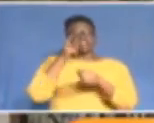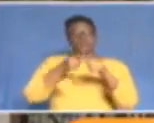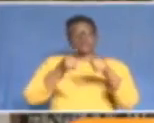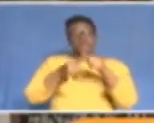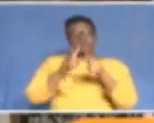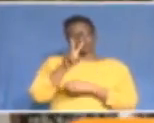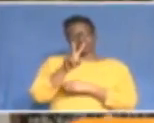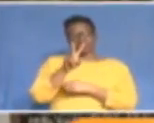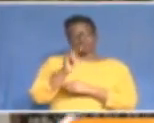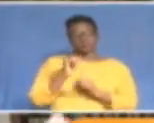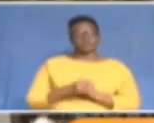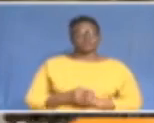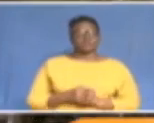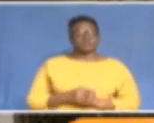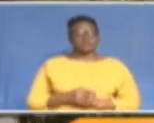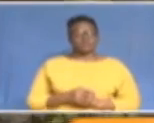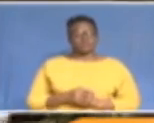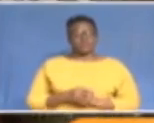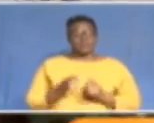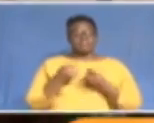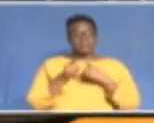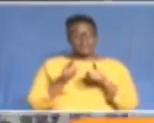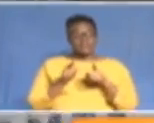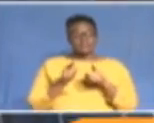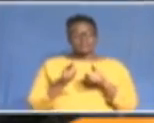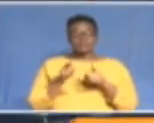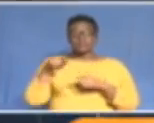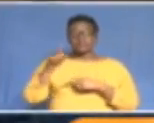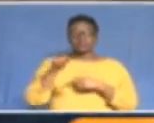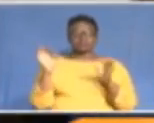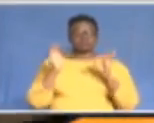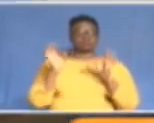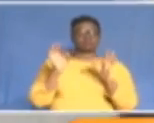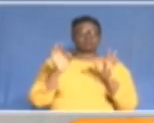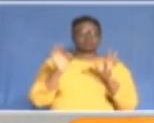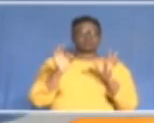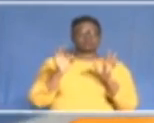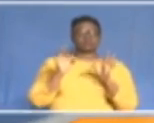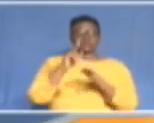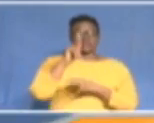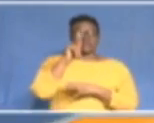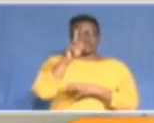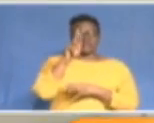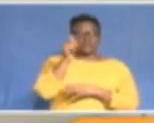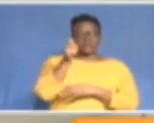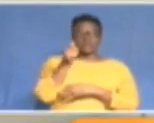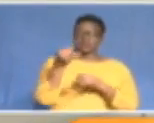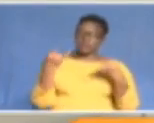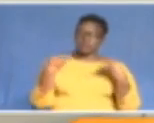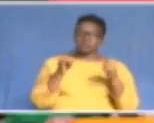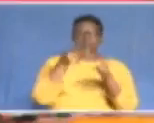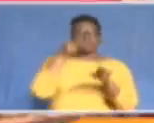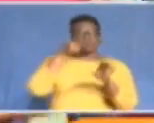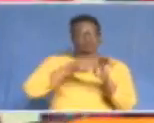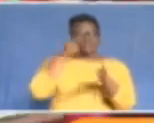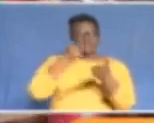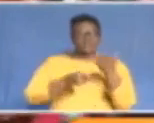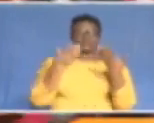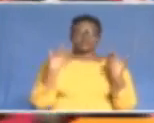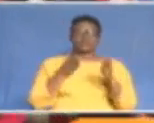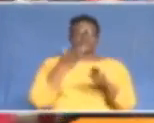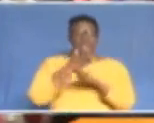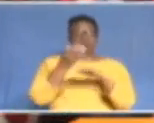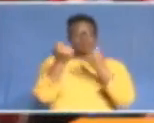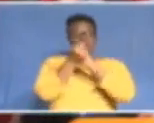2 years. But they have been caught off guard, the taxman already having imposed the tax on fuel. This after